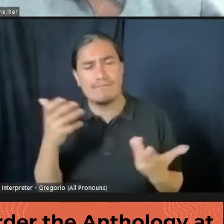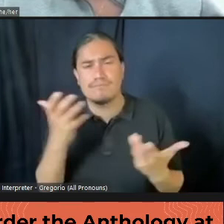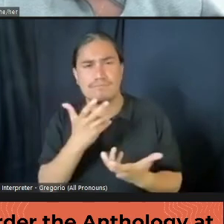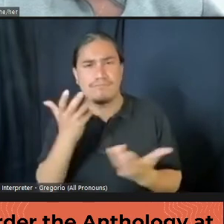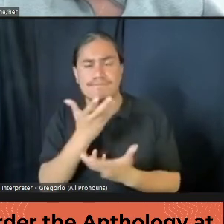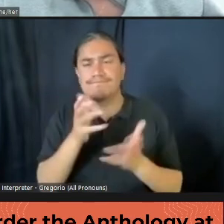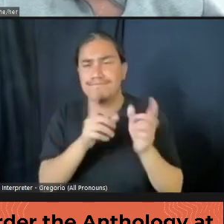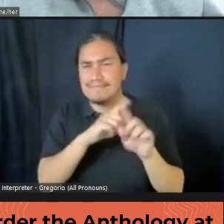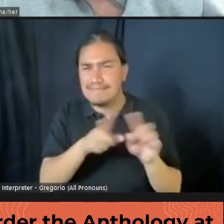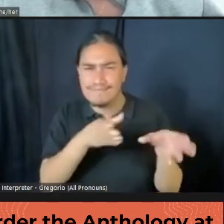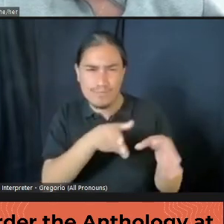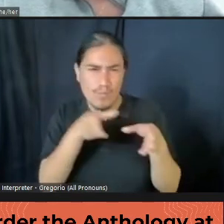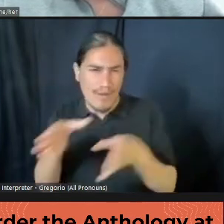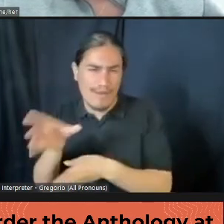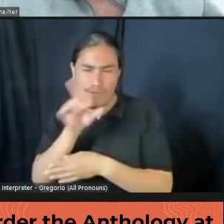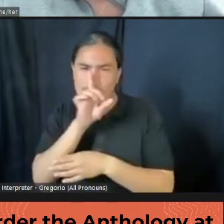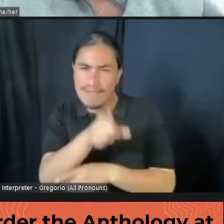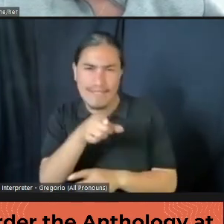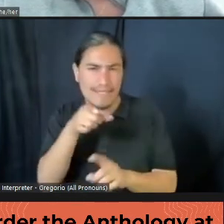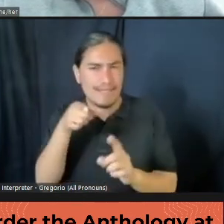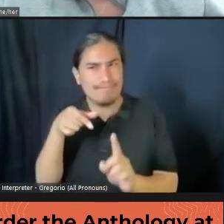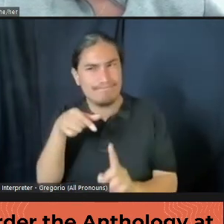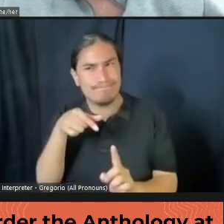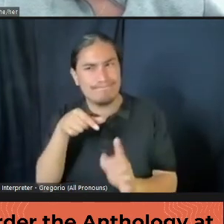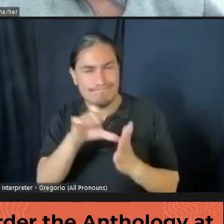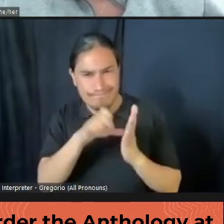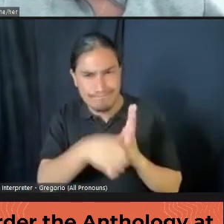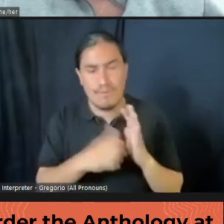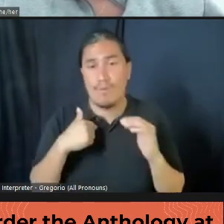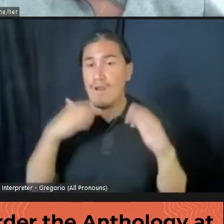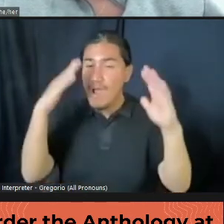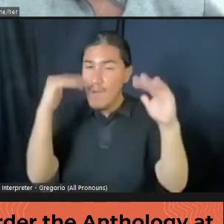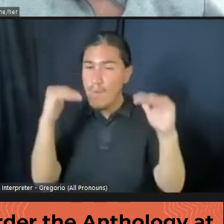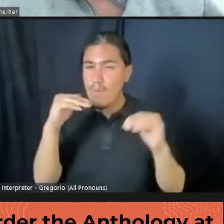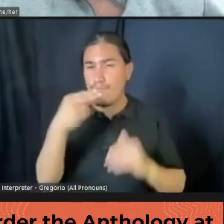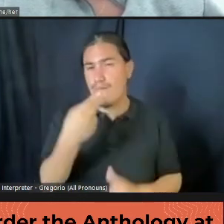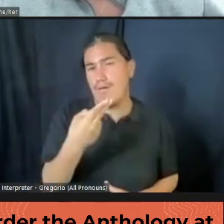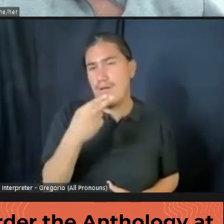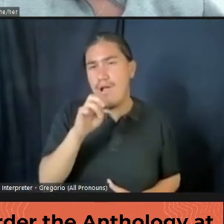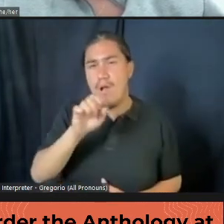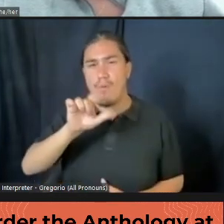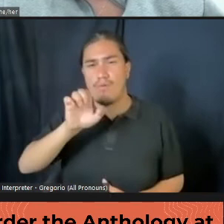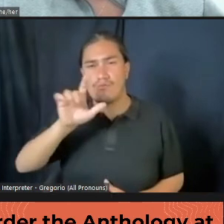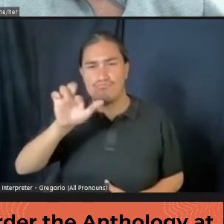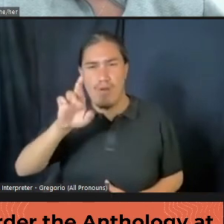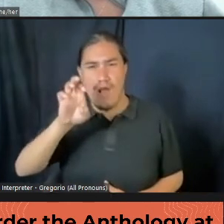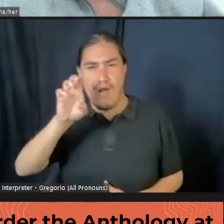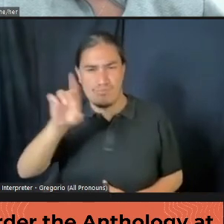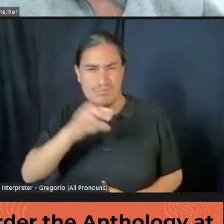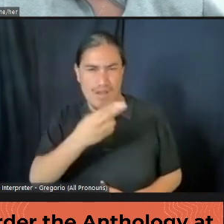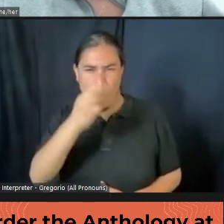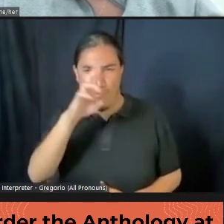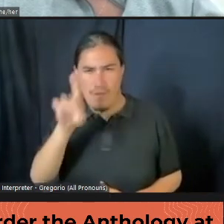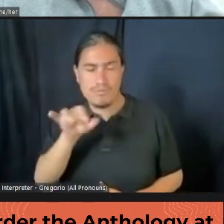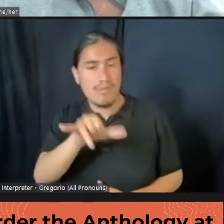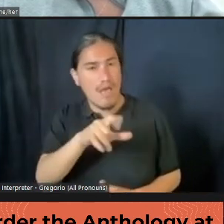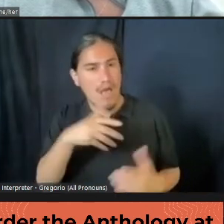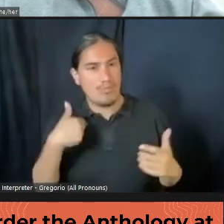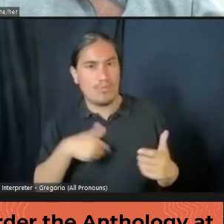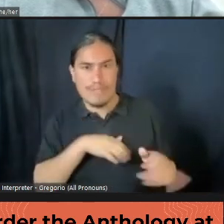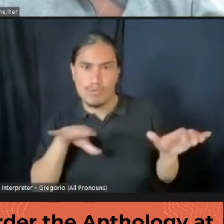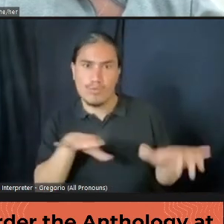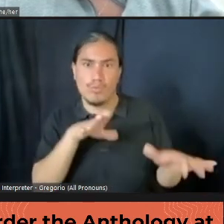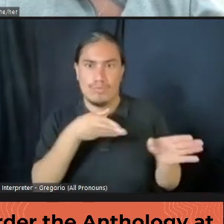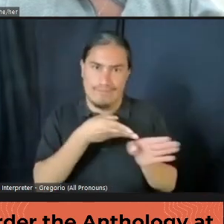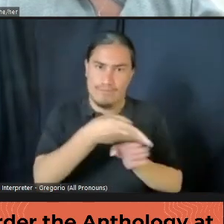in so many ways speaks to what I hope HowlRound is able to do in our field as an intervention,